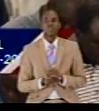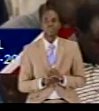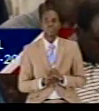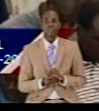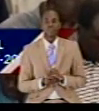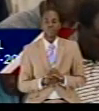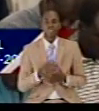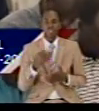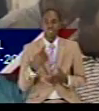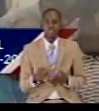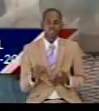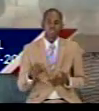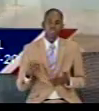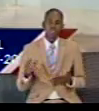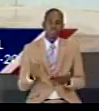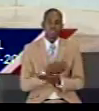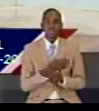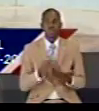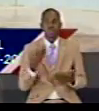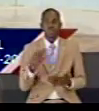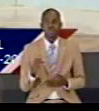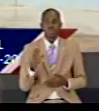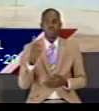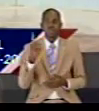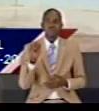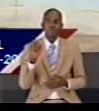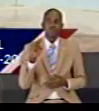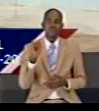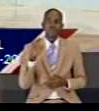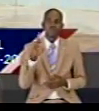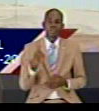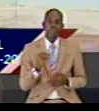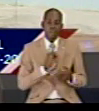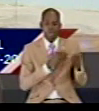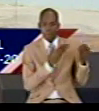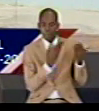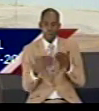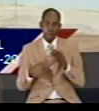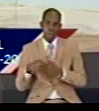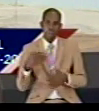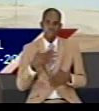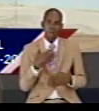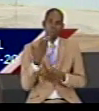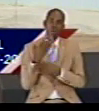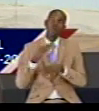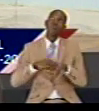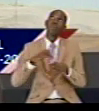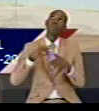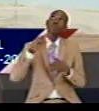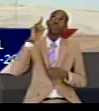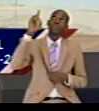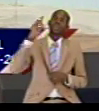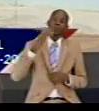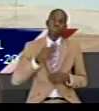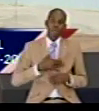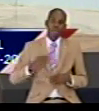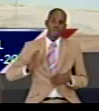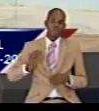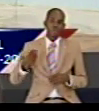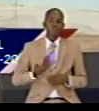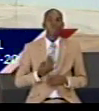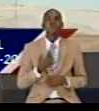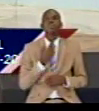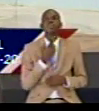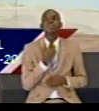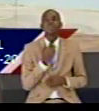of David. I stretch forth my hands unto thee. My soul